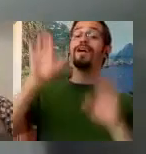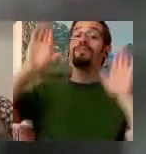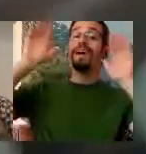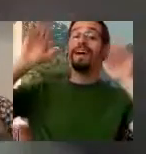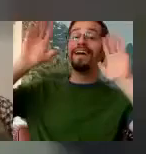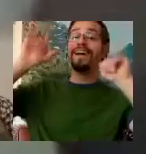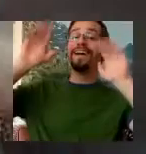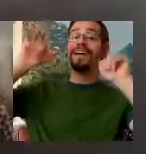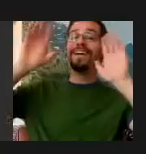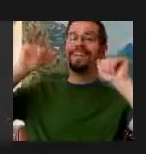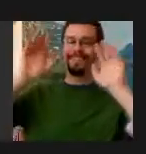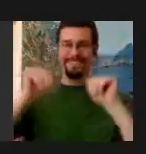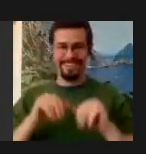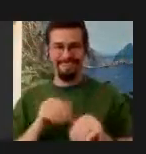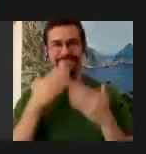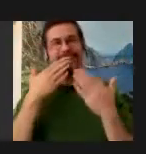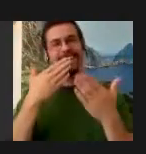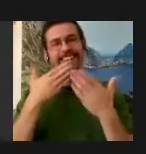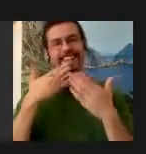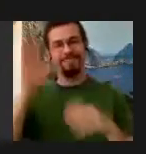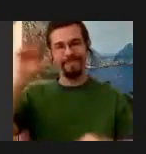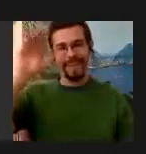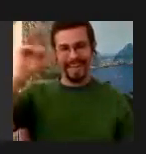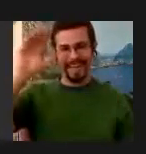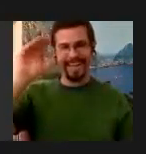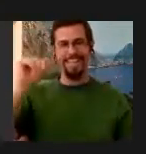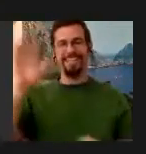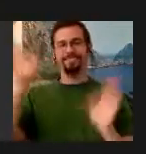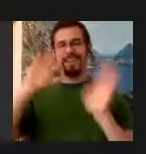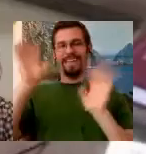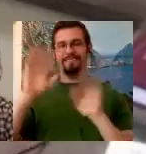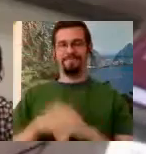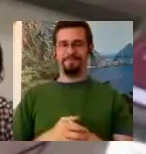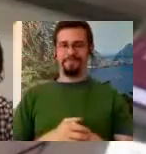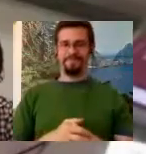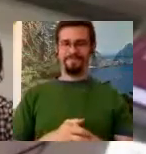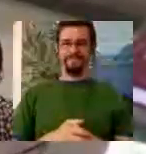Good night. Thank you. Bye, Dolly. Bye-bye. Bye. Thank you.